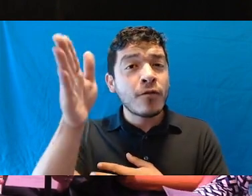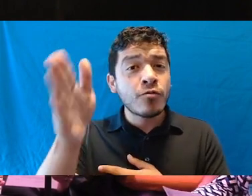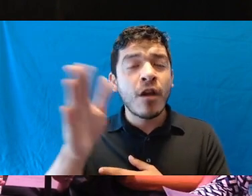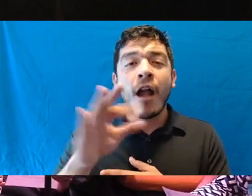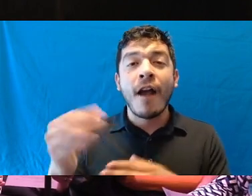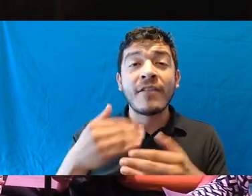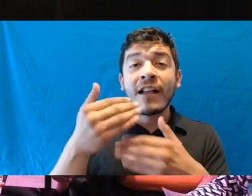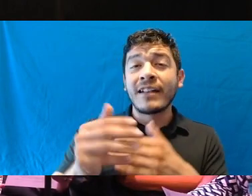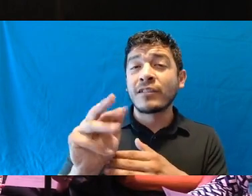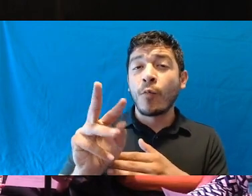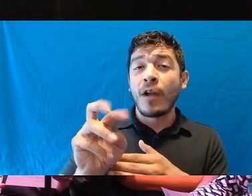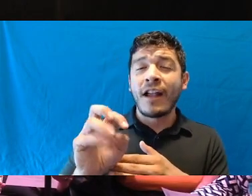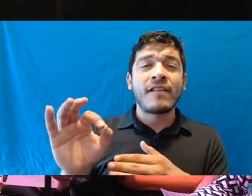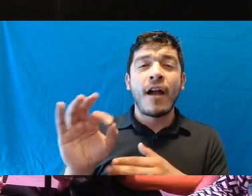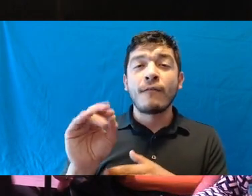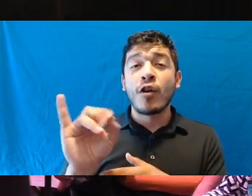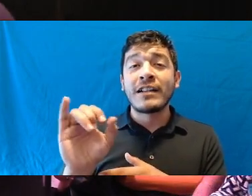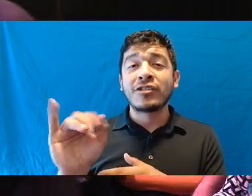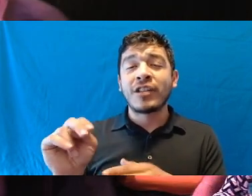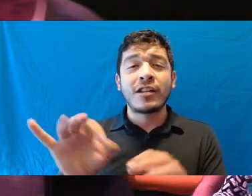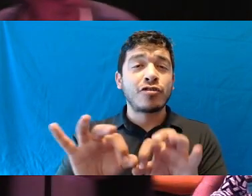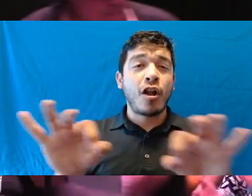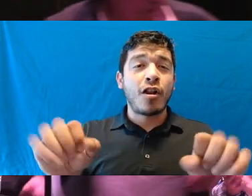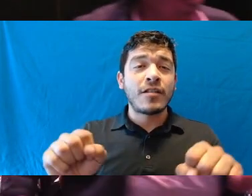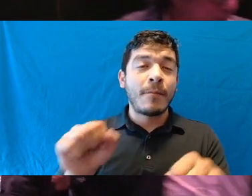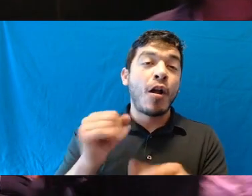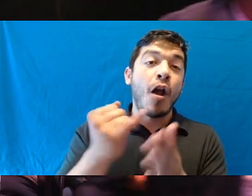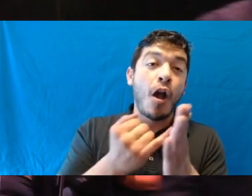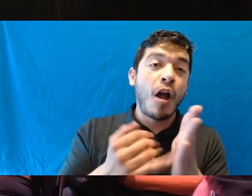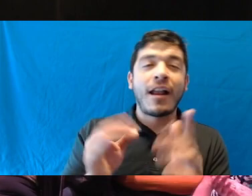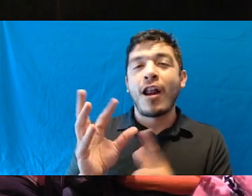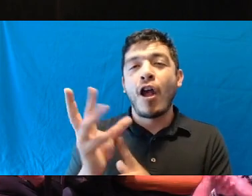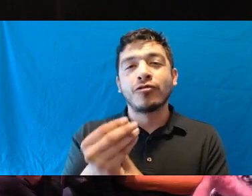Fornesian scholarship, art, and culture.